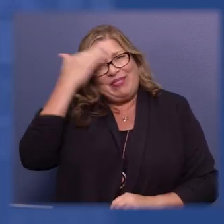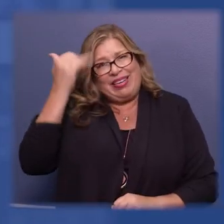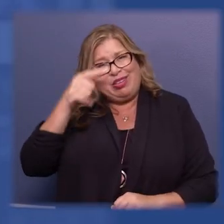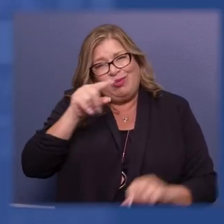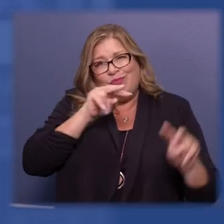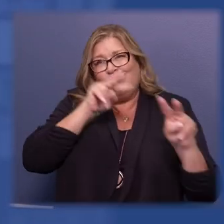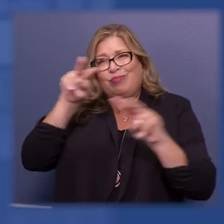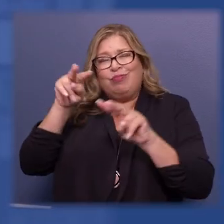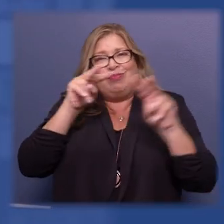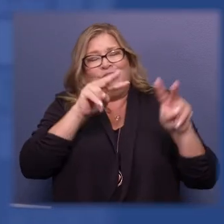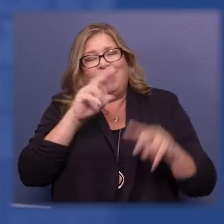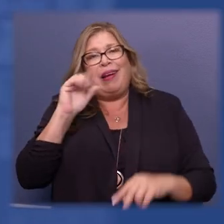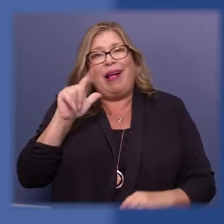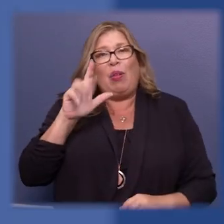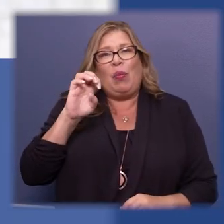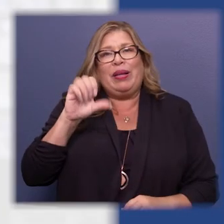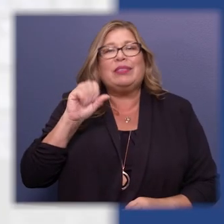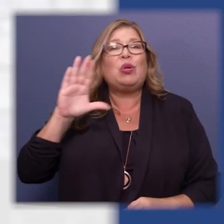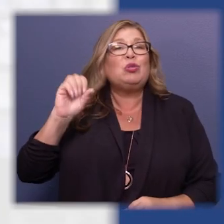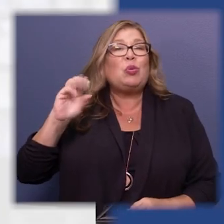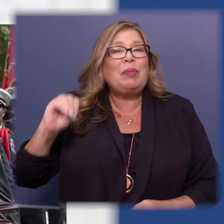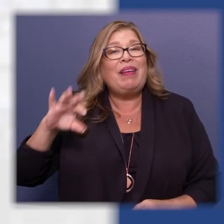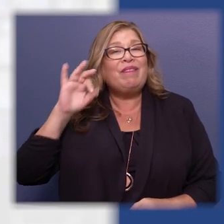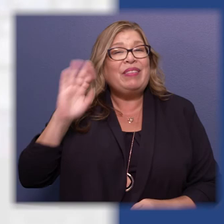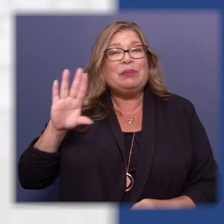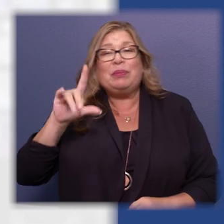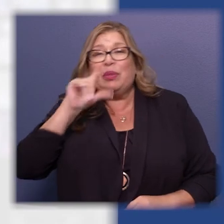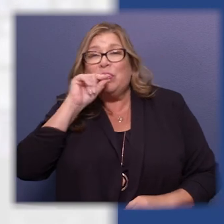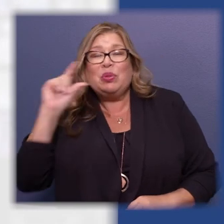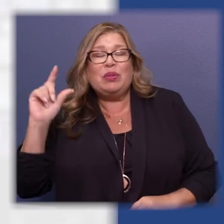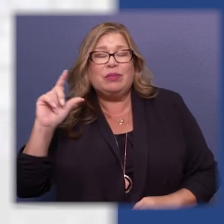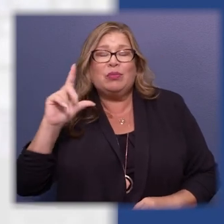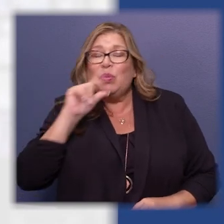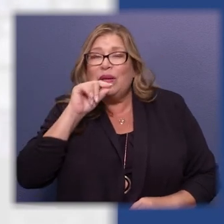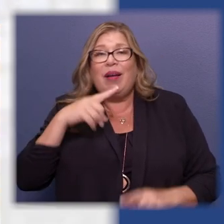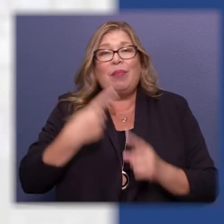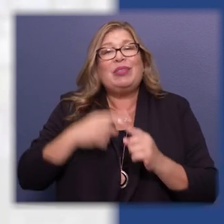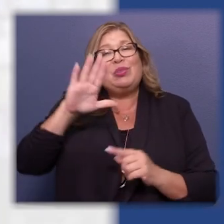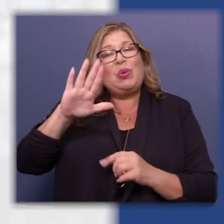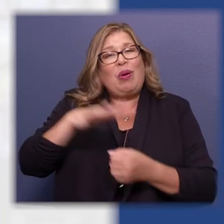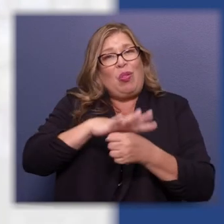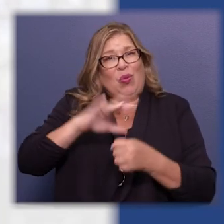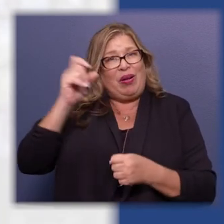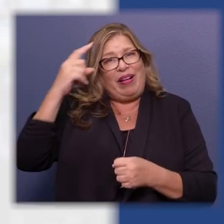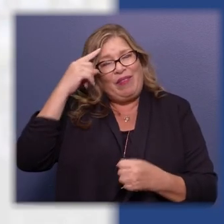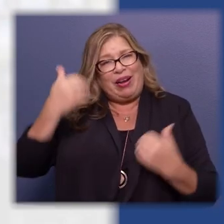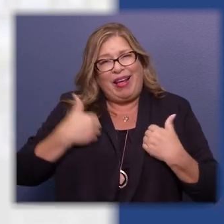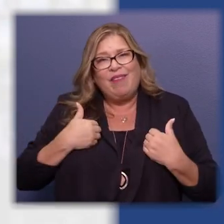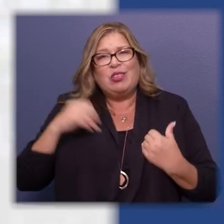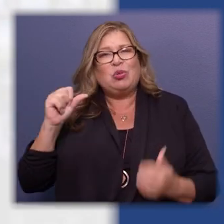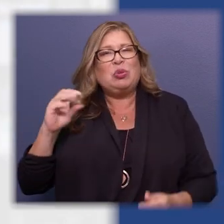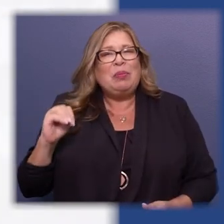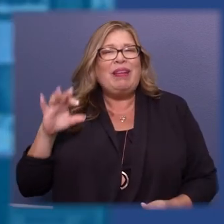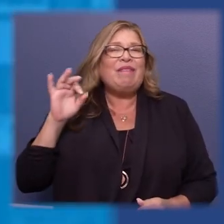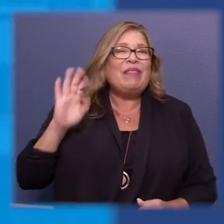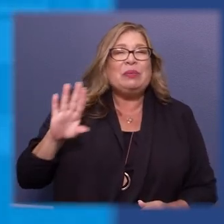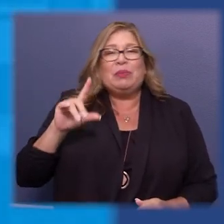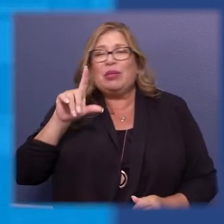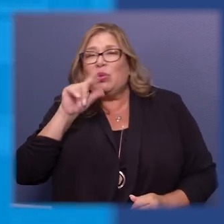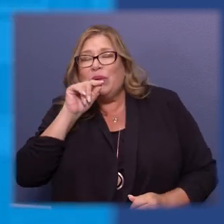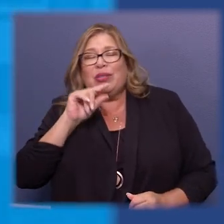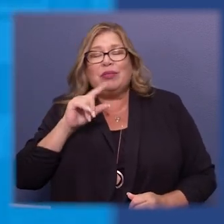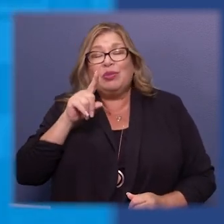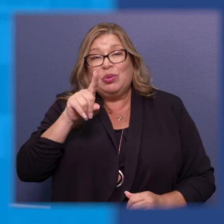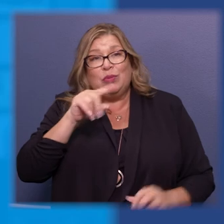your local government social media. You'll get key information for disaster preparedness and response.